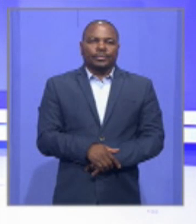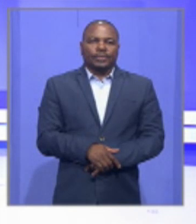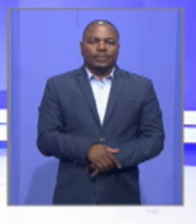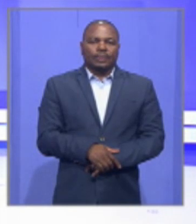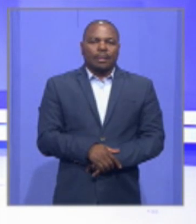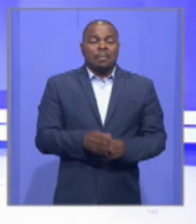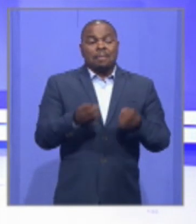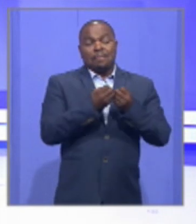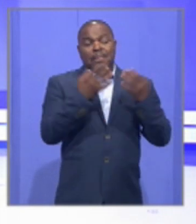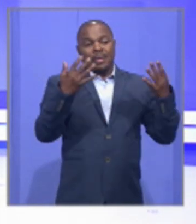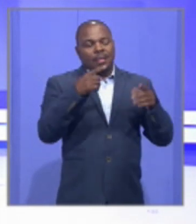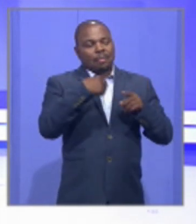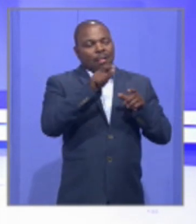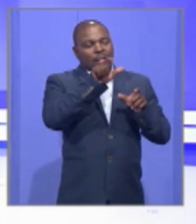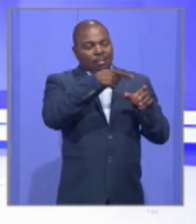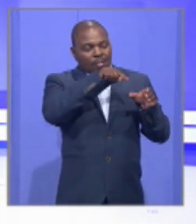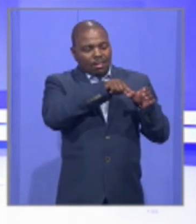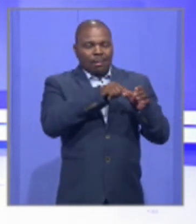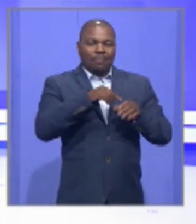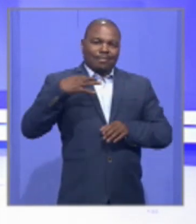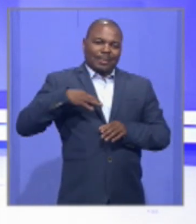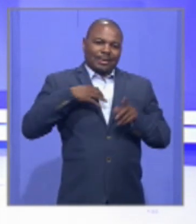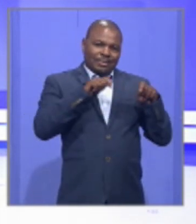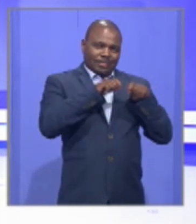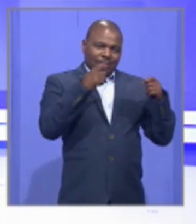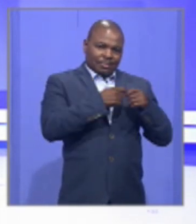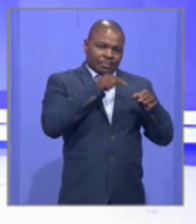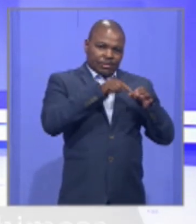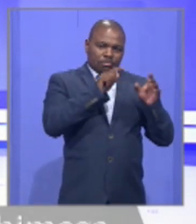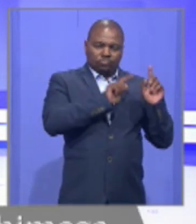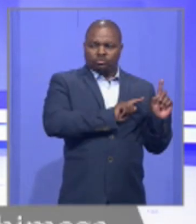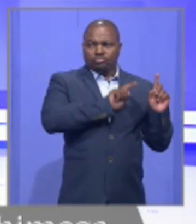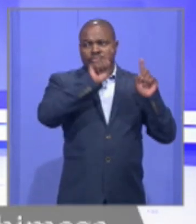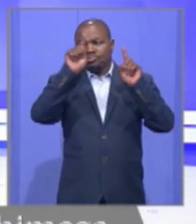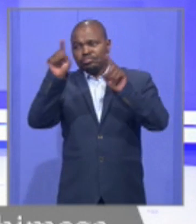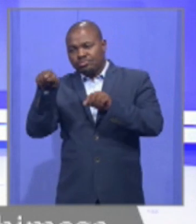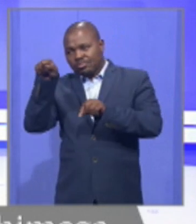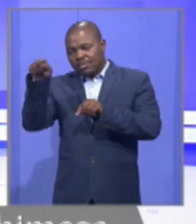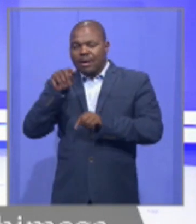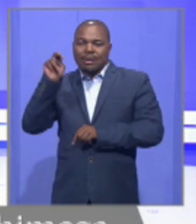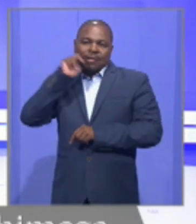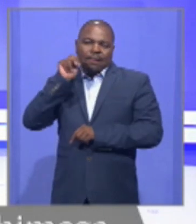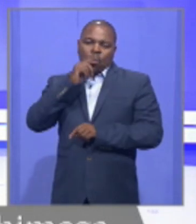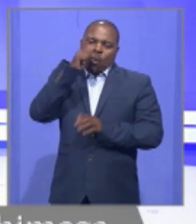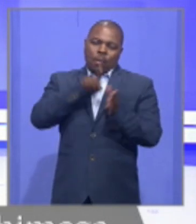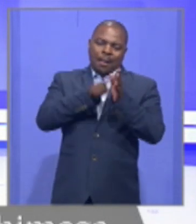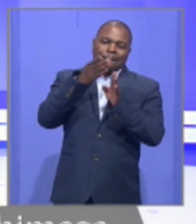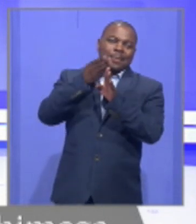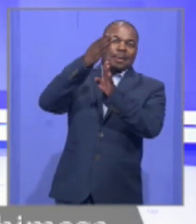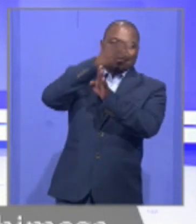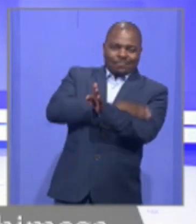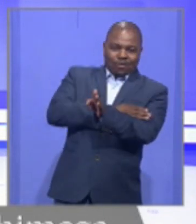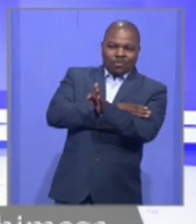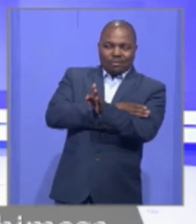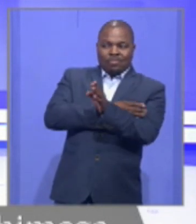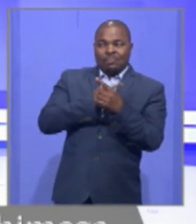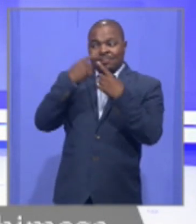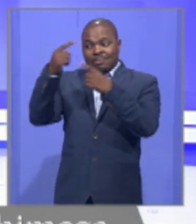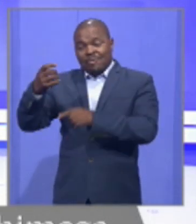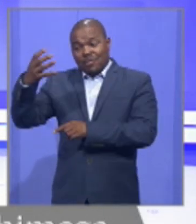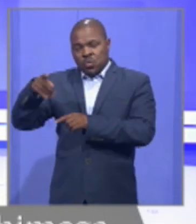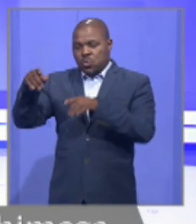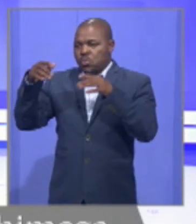Batshameki ba le bantsi ba banyana ba neseditse pula tshwetso ya go bololela kwa Nigeria beke pele ga motshameko o botlhokwa wa bone